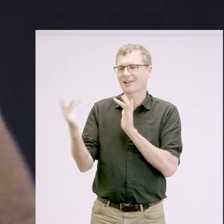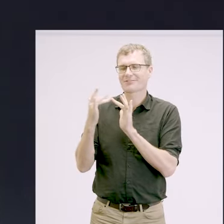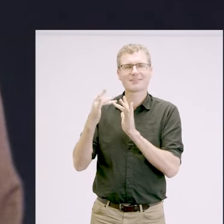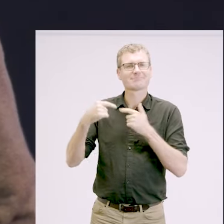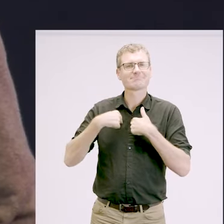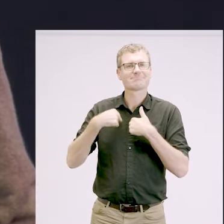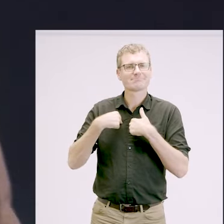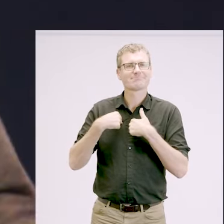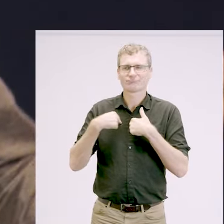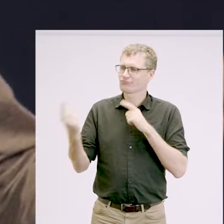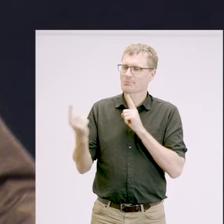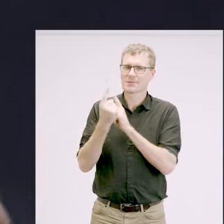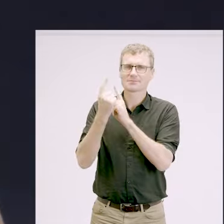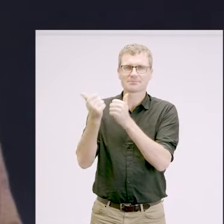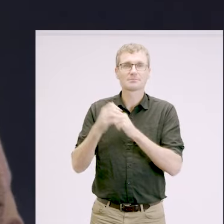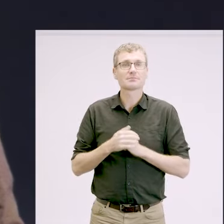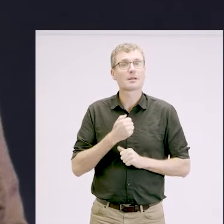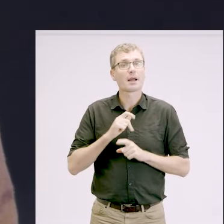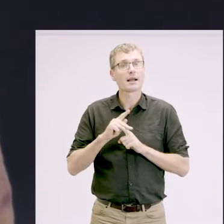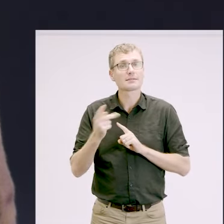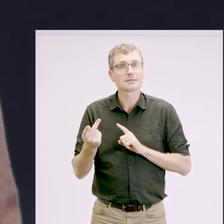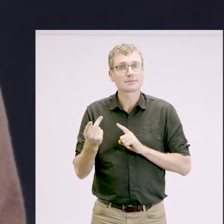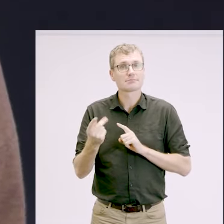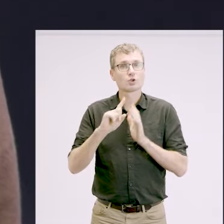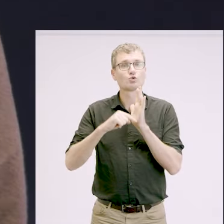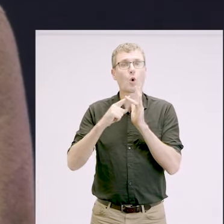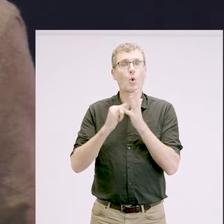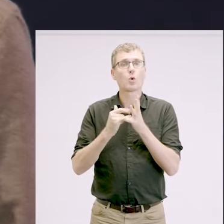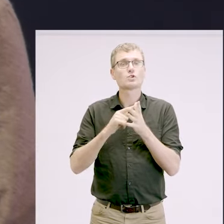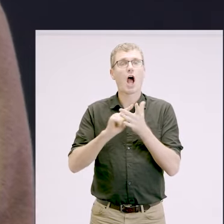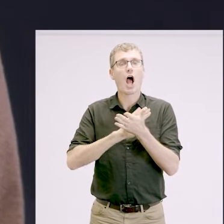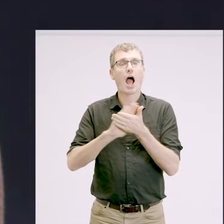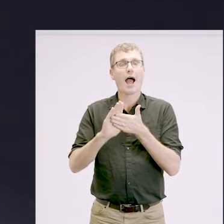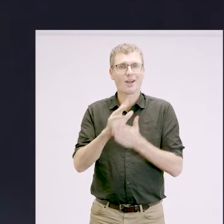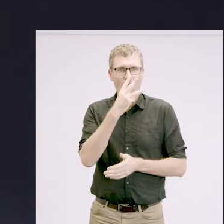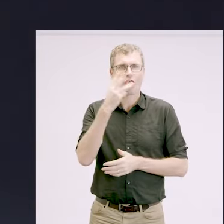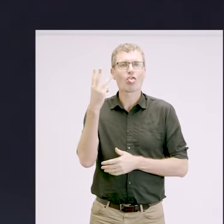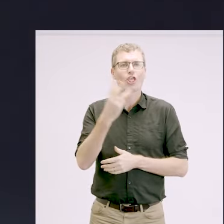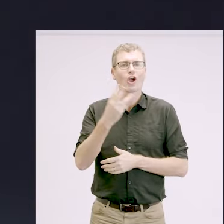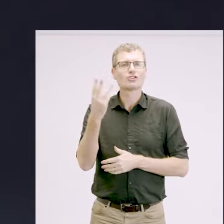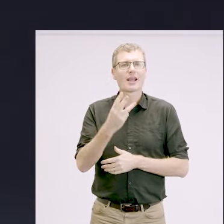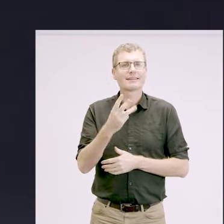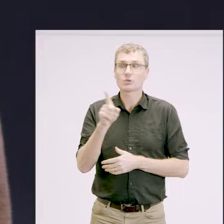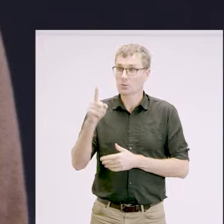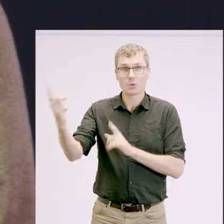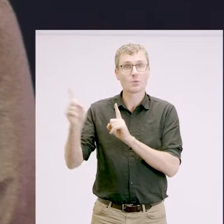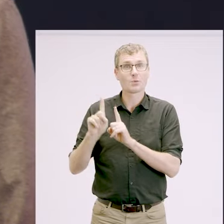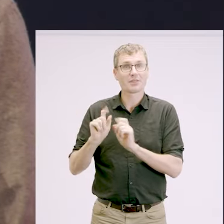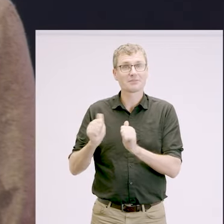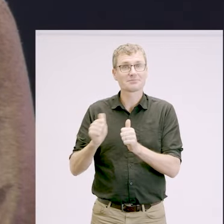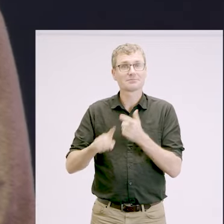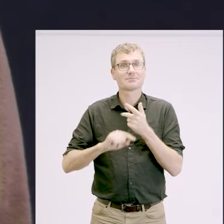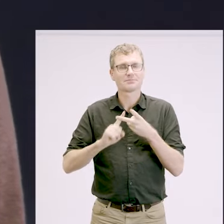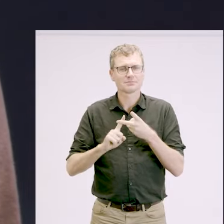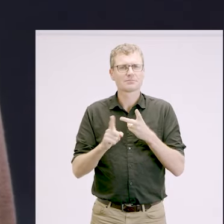my son Josiah is here. He's with the, what do you call him? Intermediates? Middle school? Yeah, he's 13. So, you know, he's growing